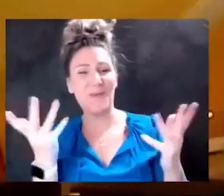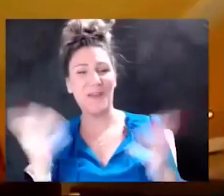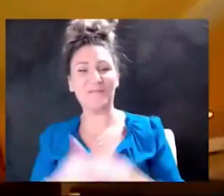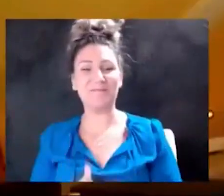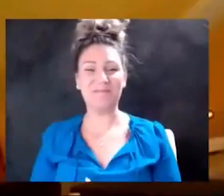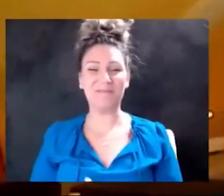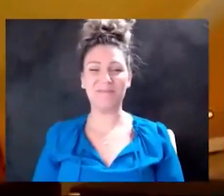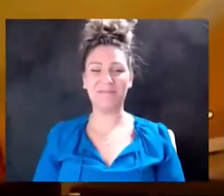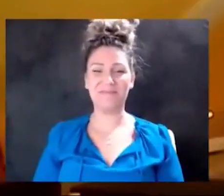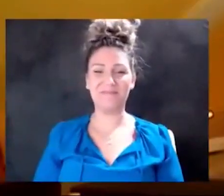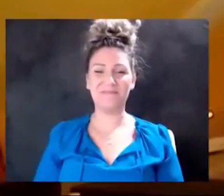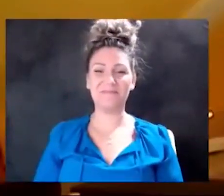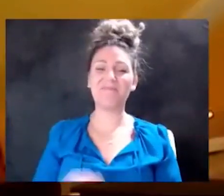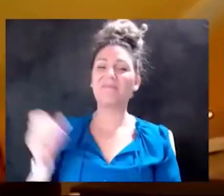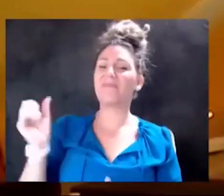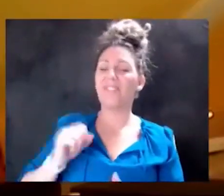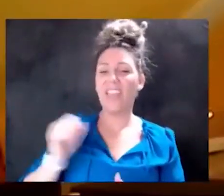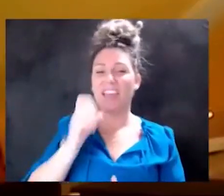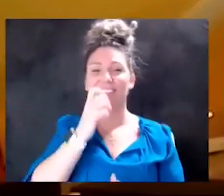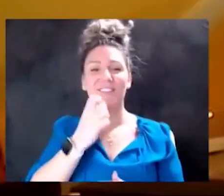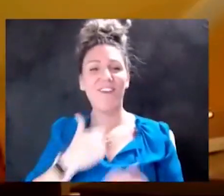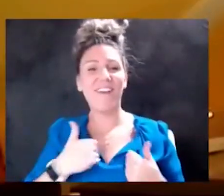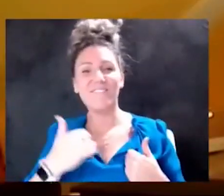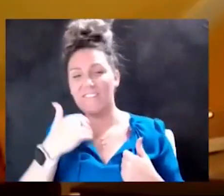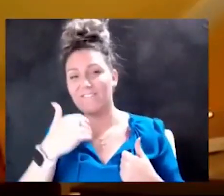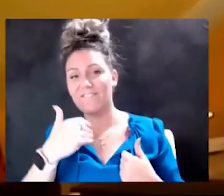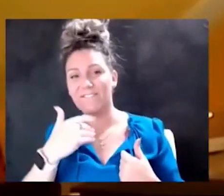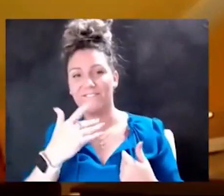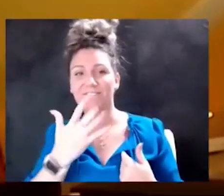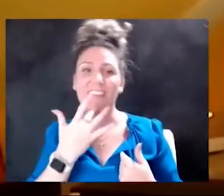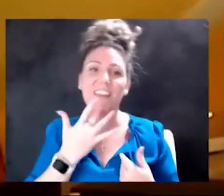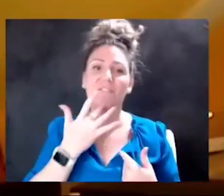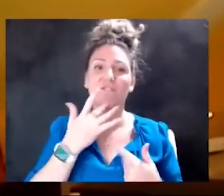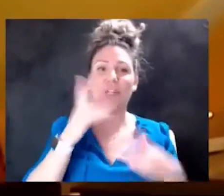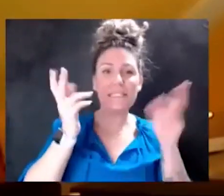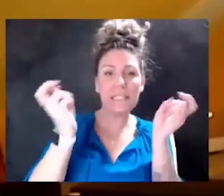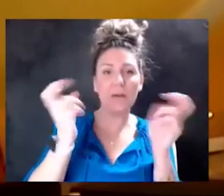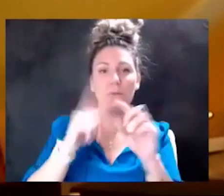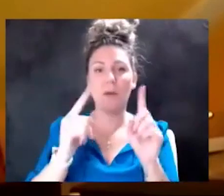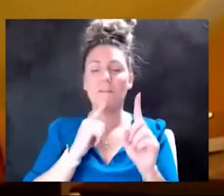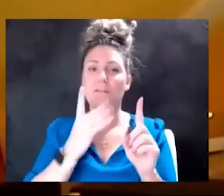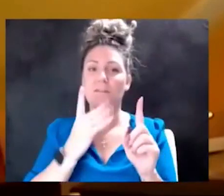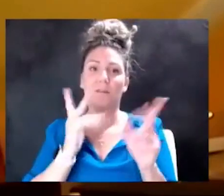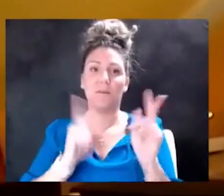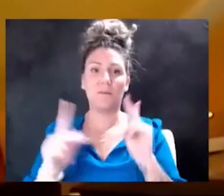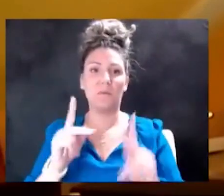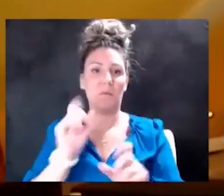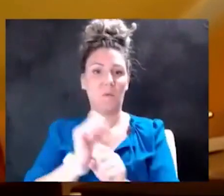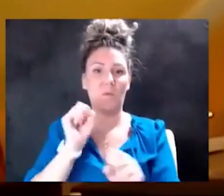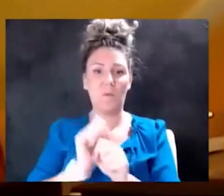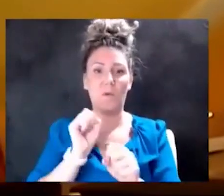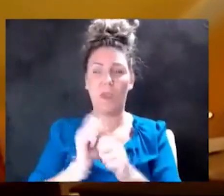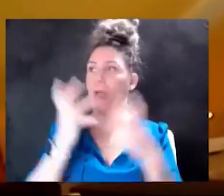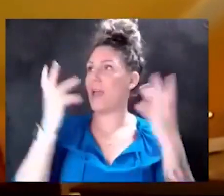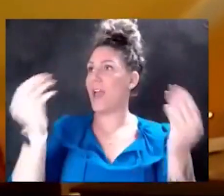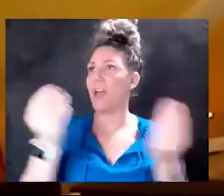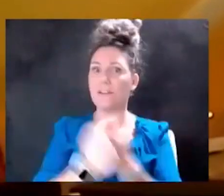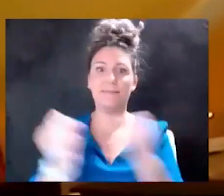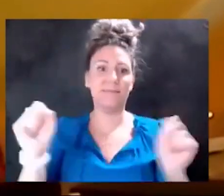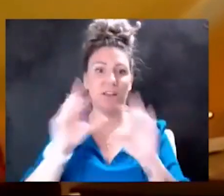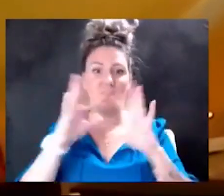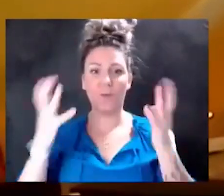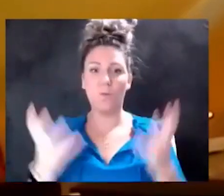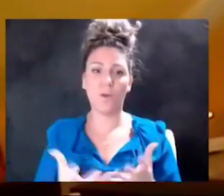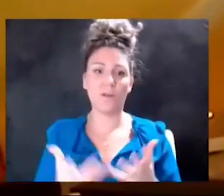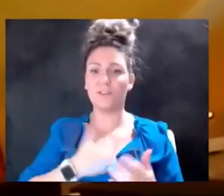Well, I don't necessarily have a favorite subject, but my favorite people to work with are those who are out there trying to save the world. So sorry, it's not going to be